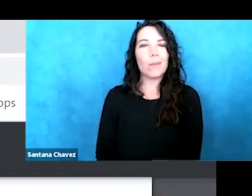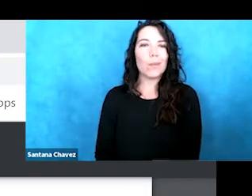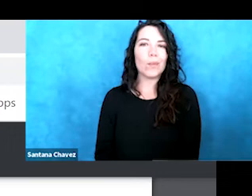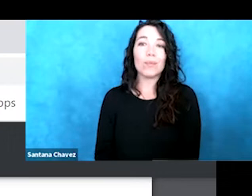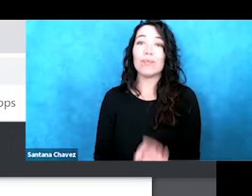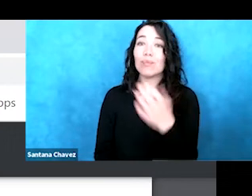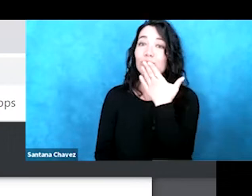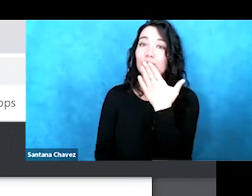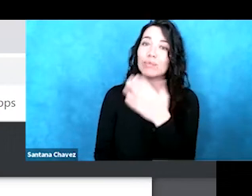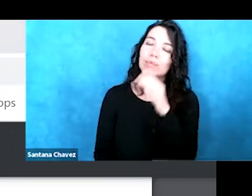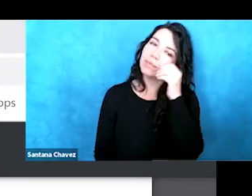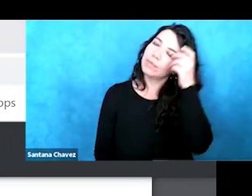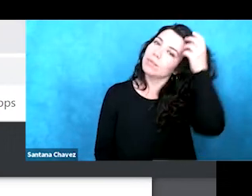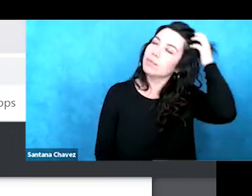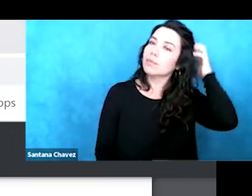thank you.